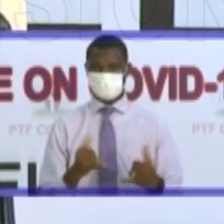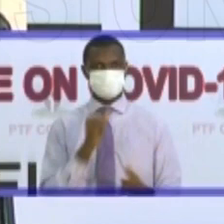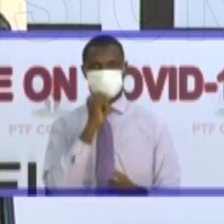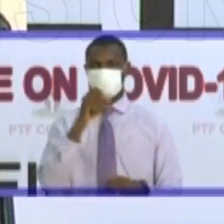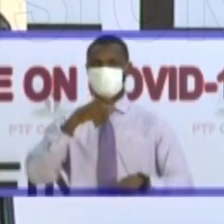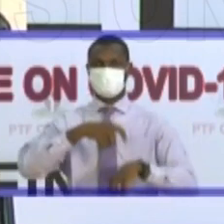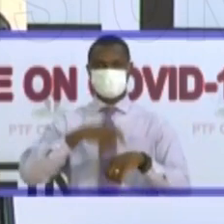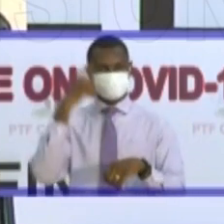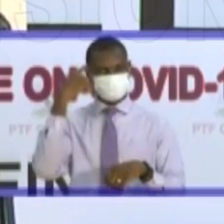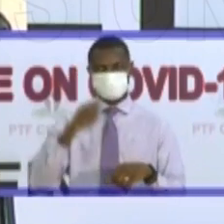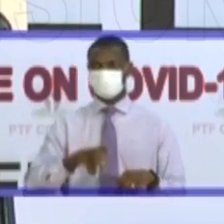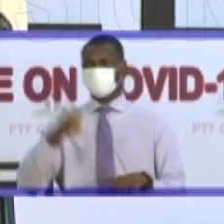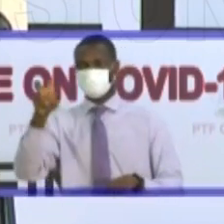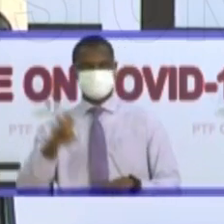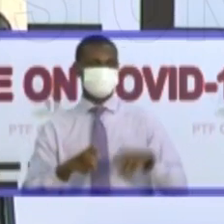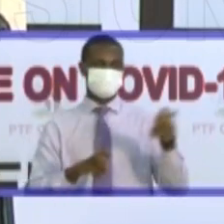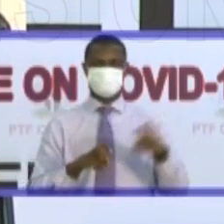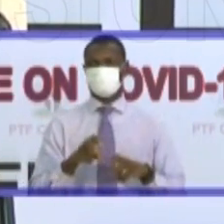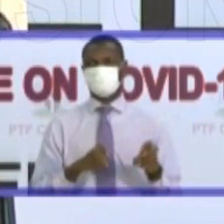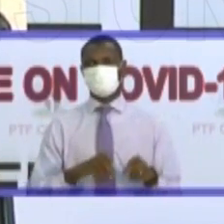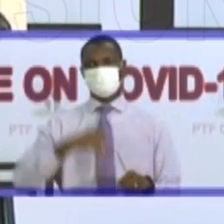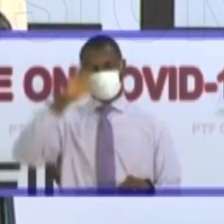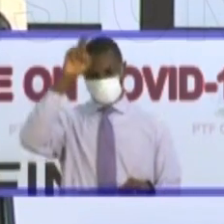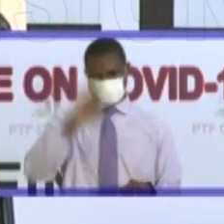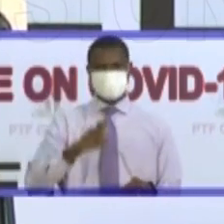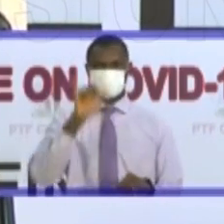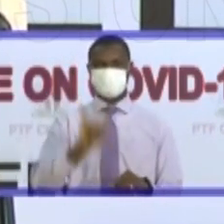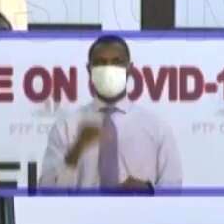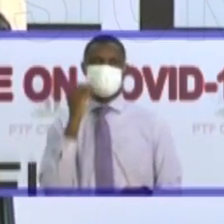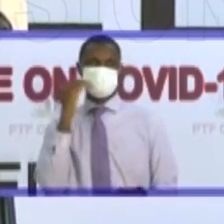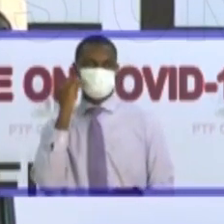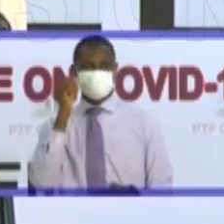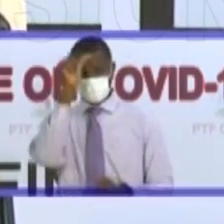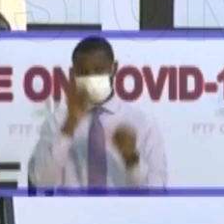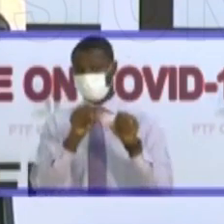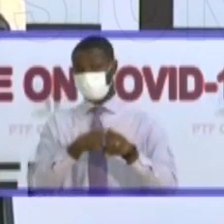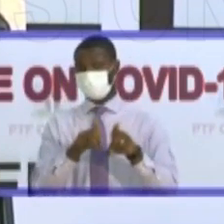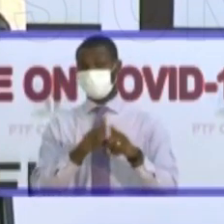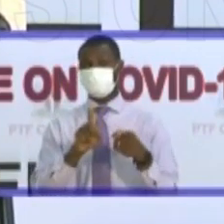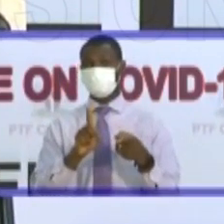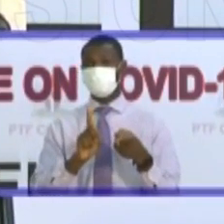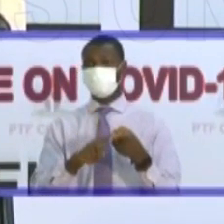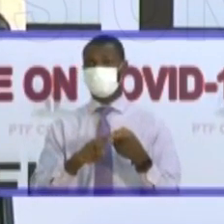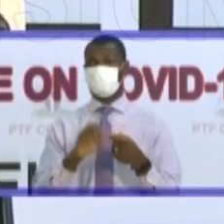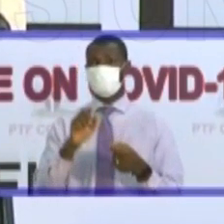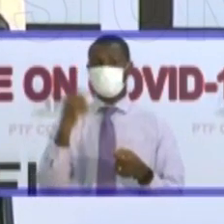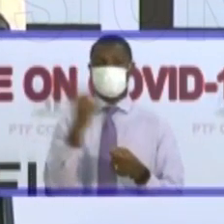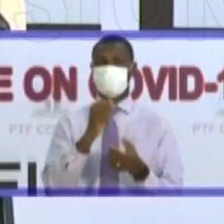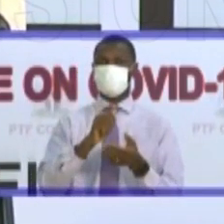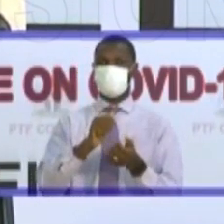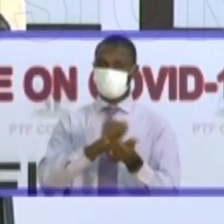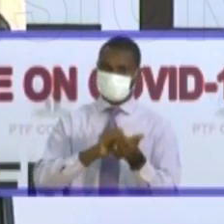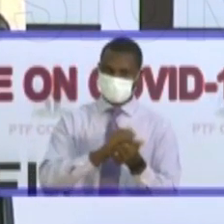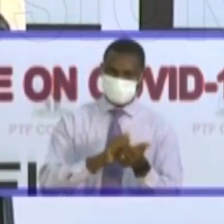to go outside the safety of your home. And remember also to wash and sun dry or